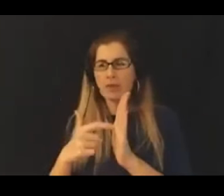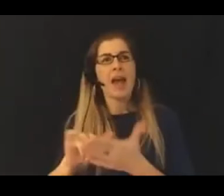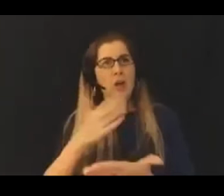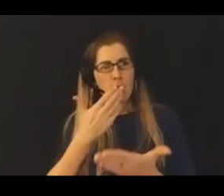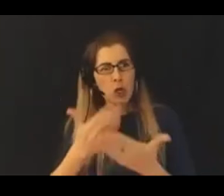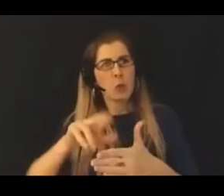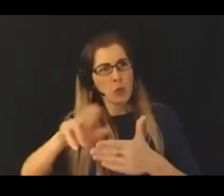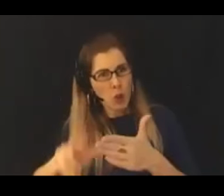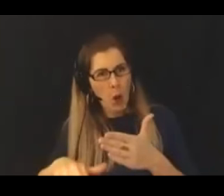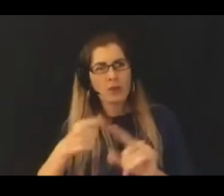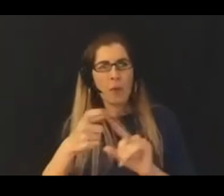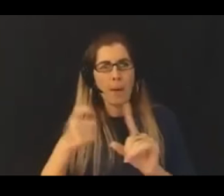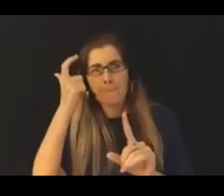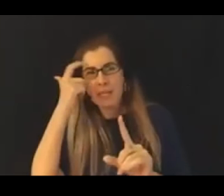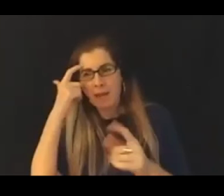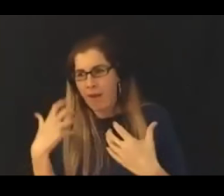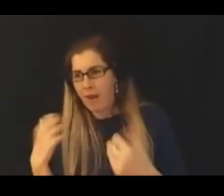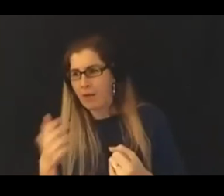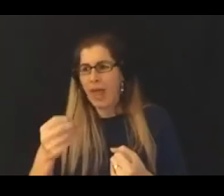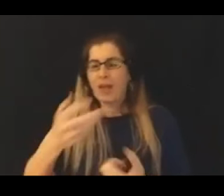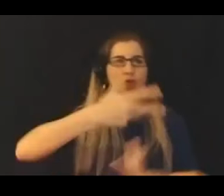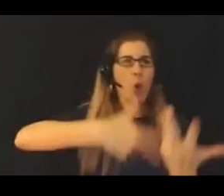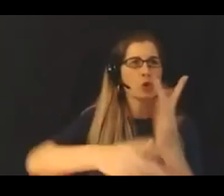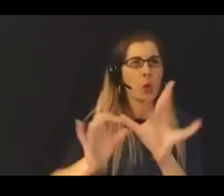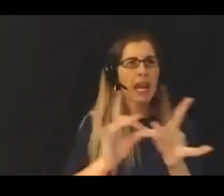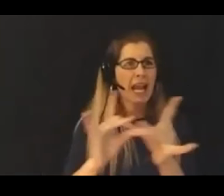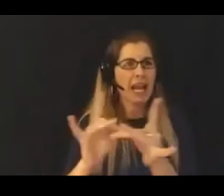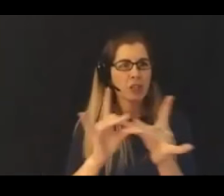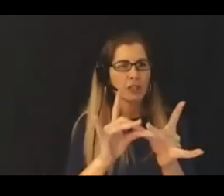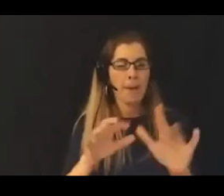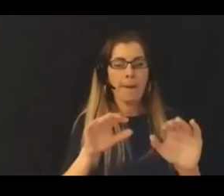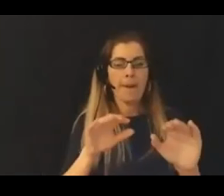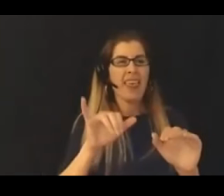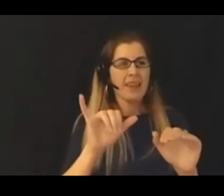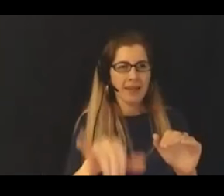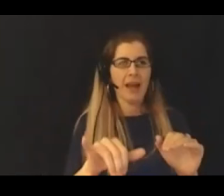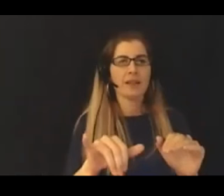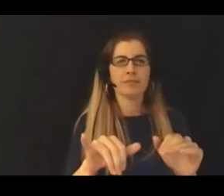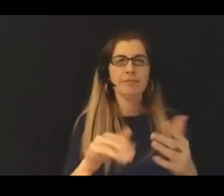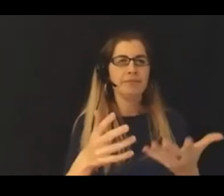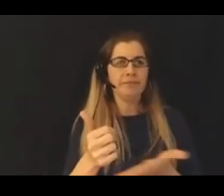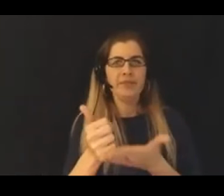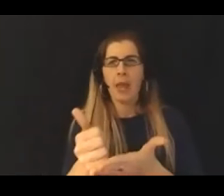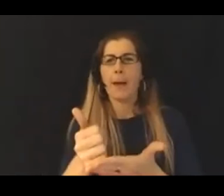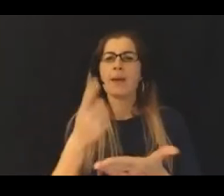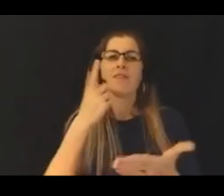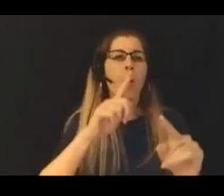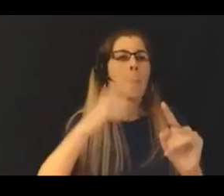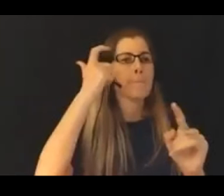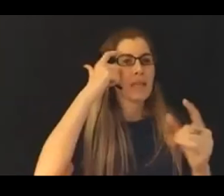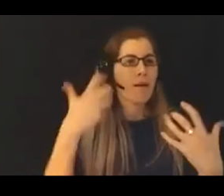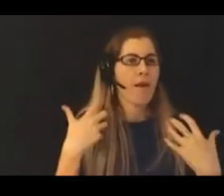mental health and the social connectivity piece, moving this into different communities with mental health